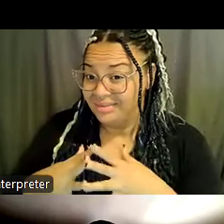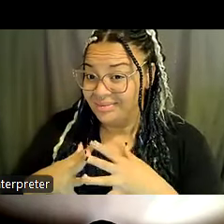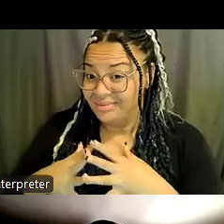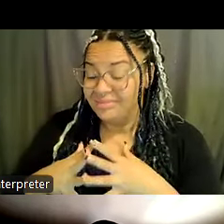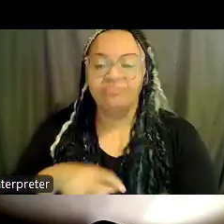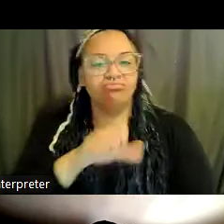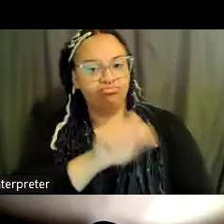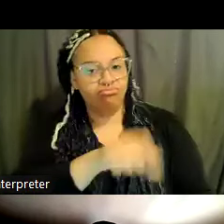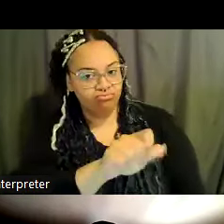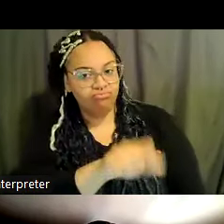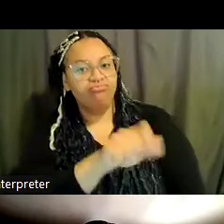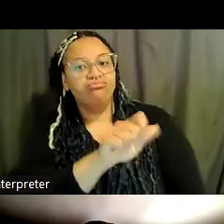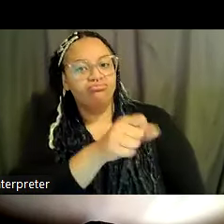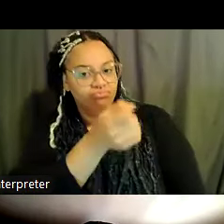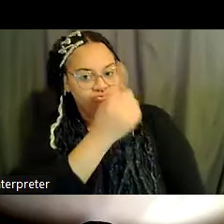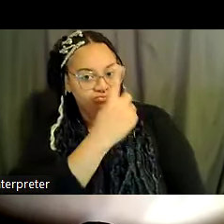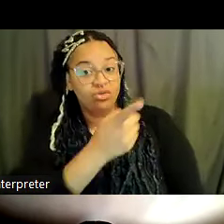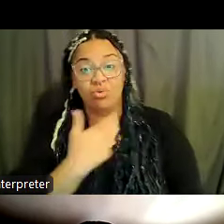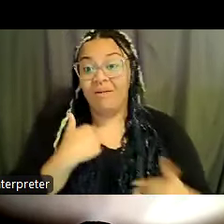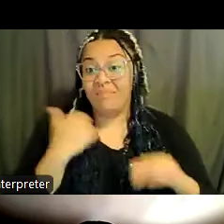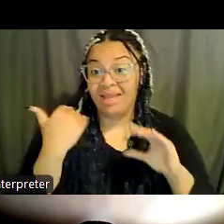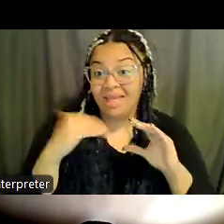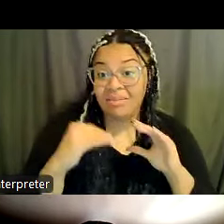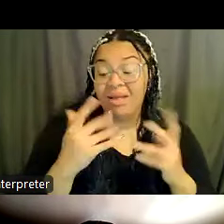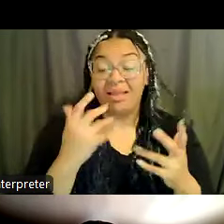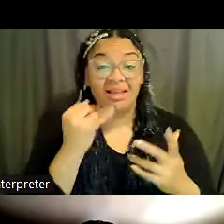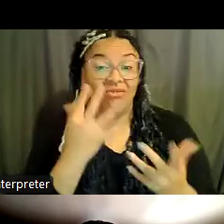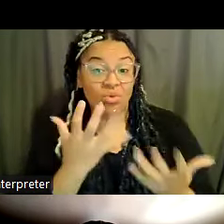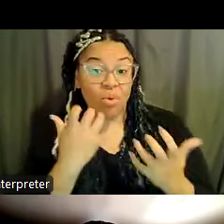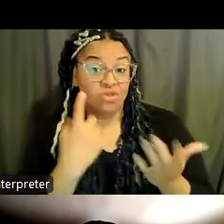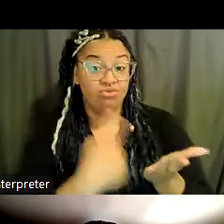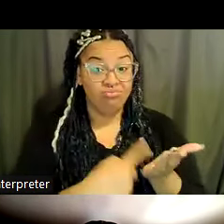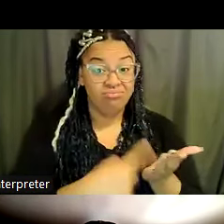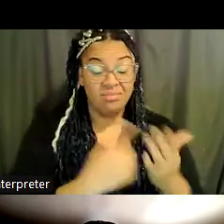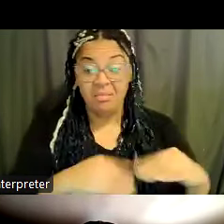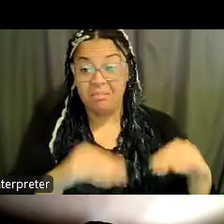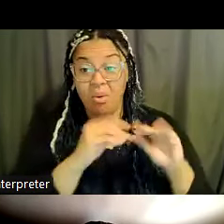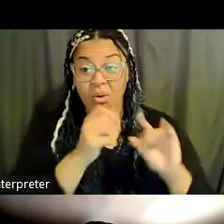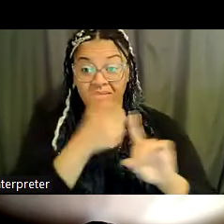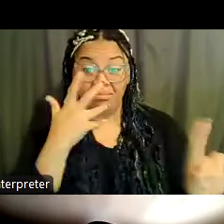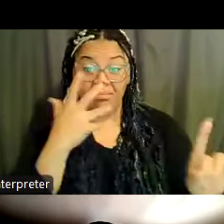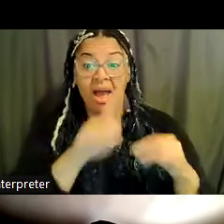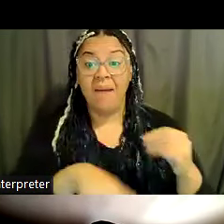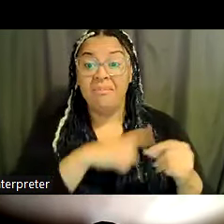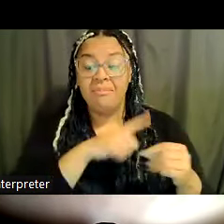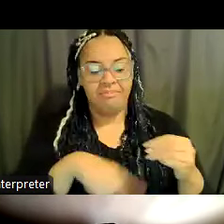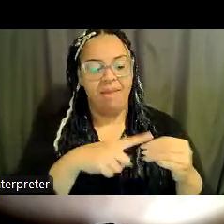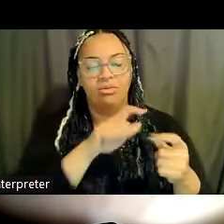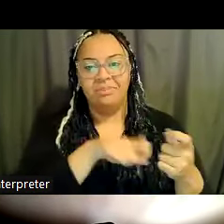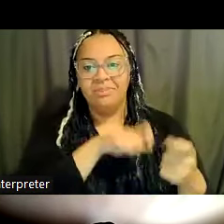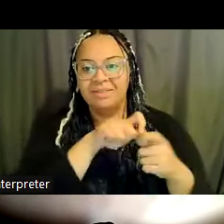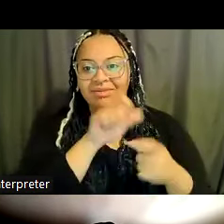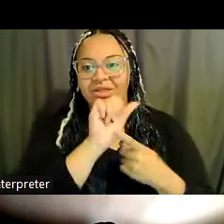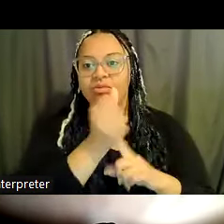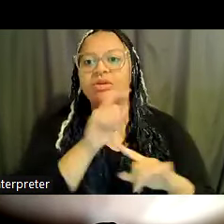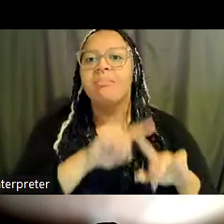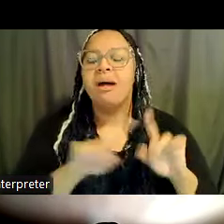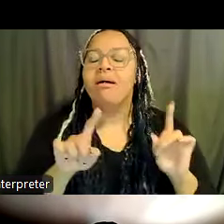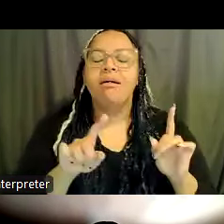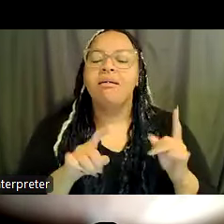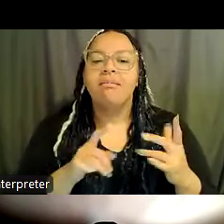Yeah. And you have my email if you want to send me an email. We can chat if it's about a specific situation. But if the person is